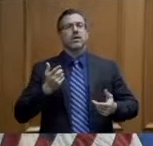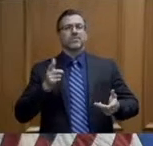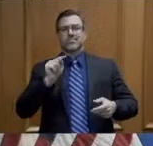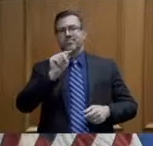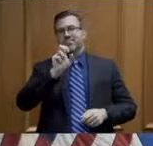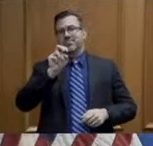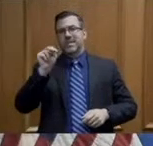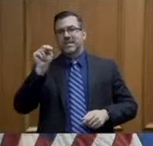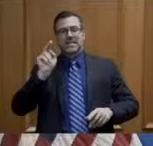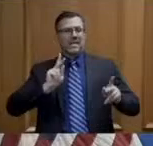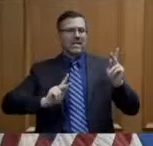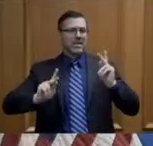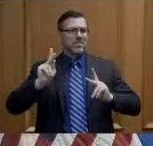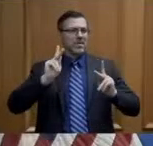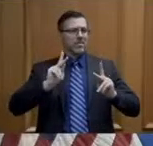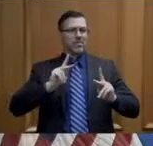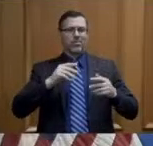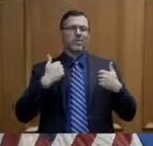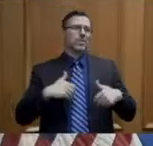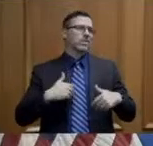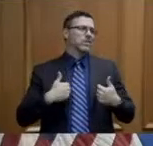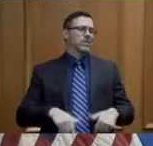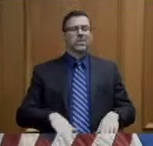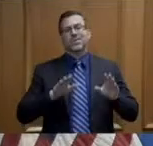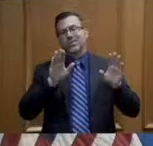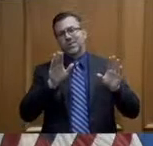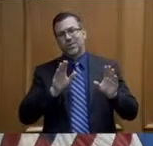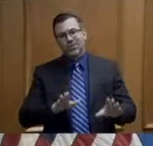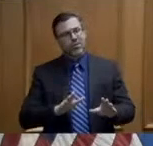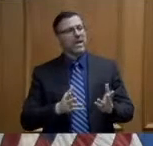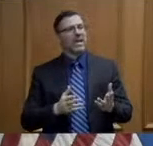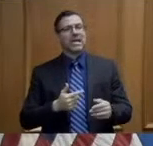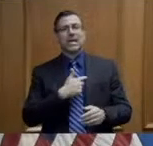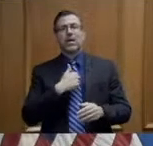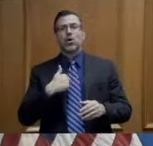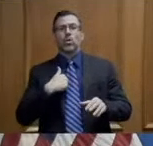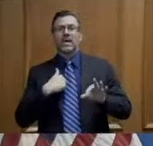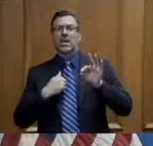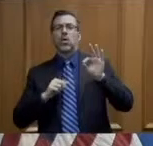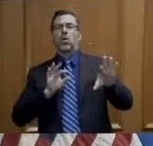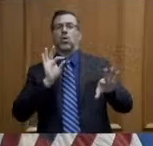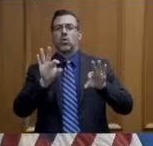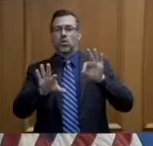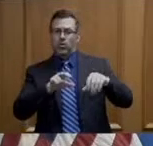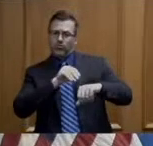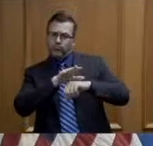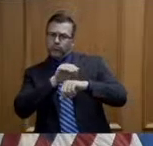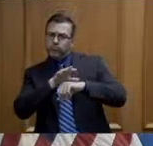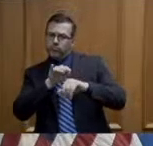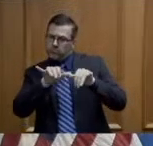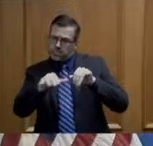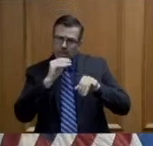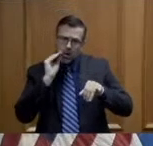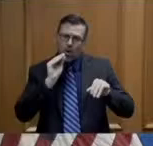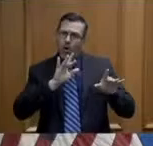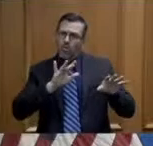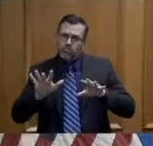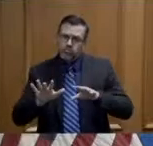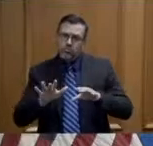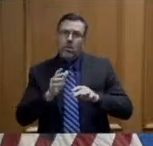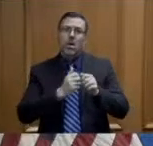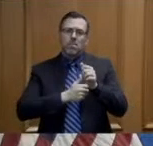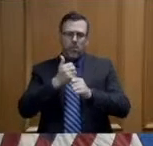been incredibly responsive to the suggestions and to the guidance and to the requirements that have been laid out